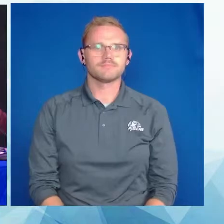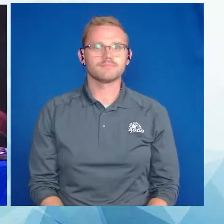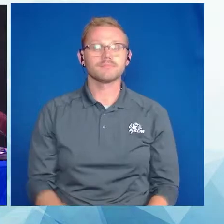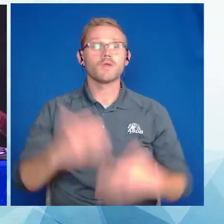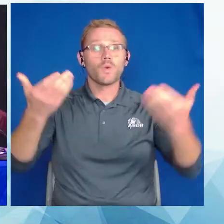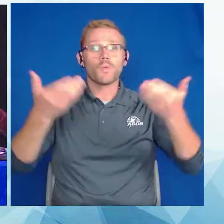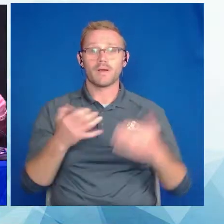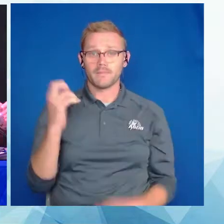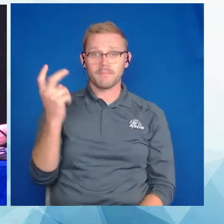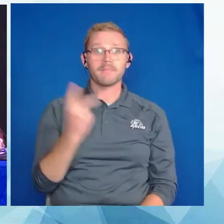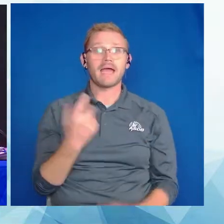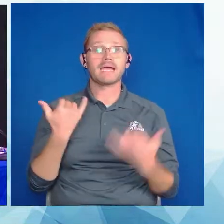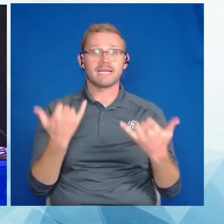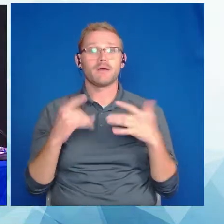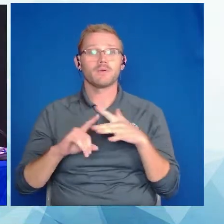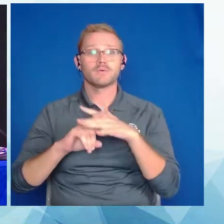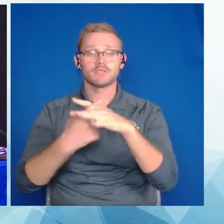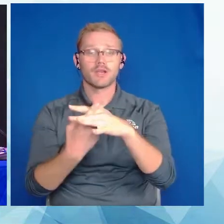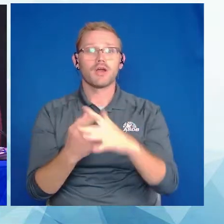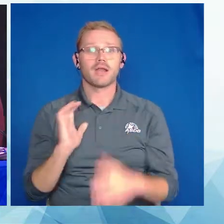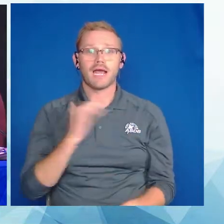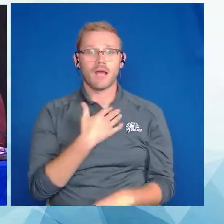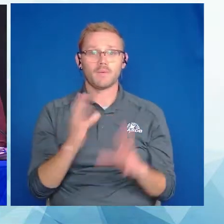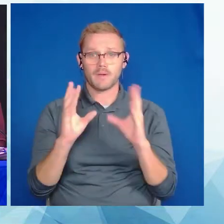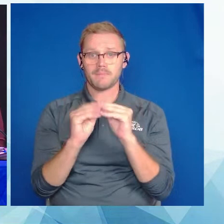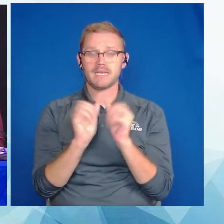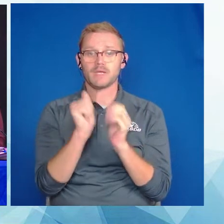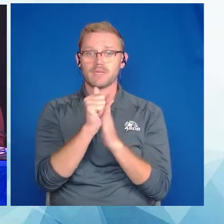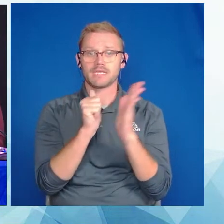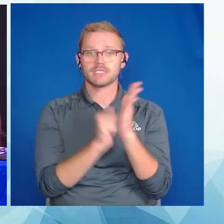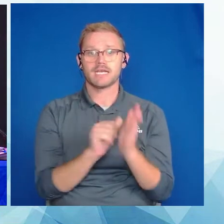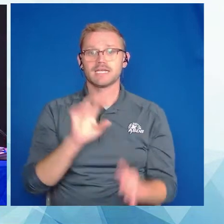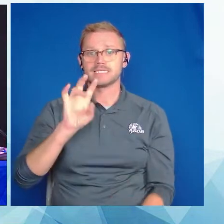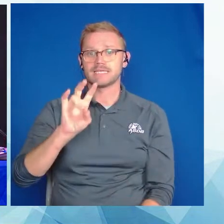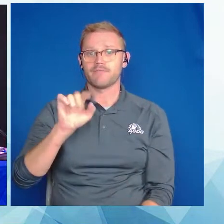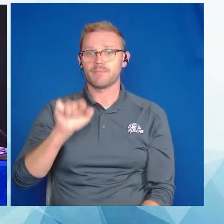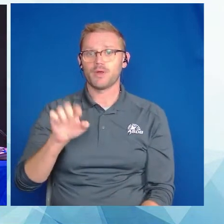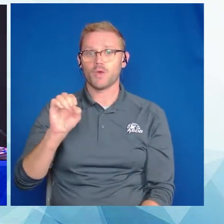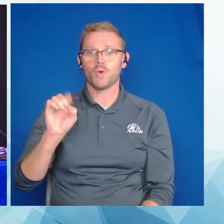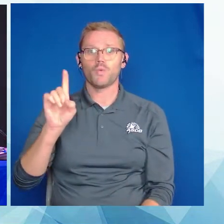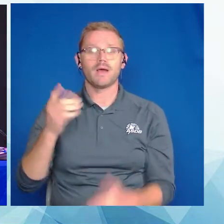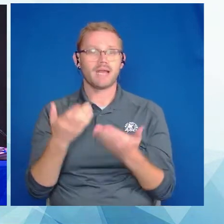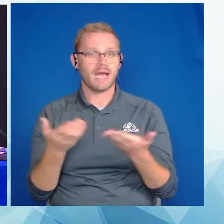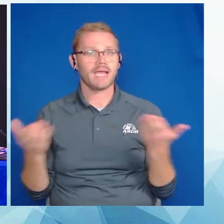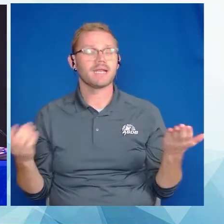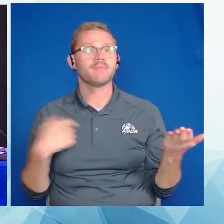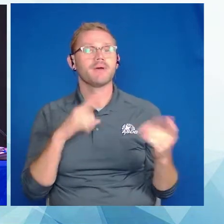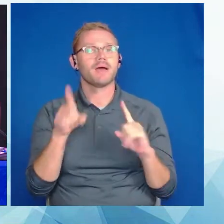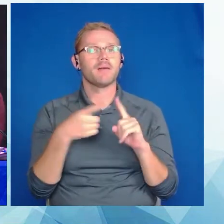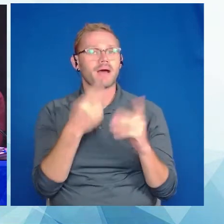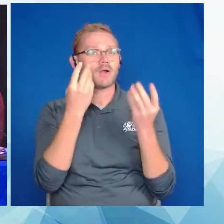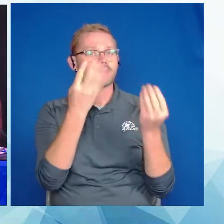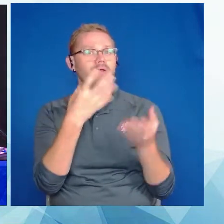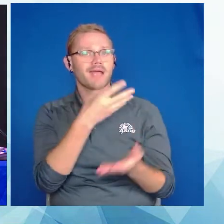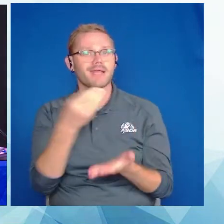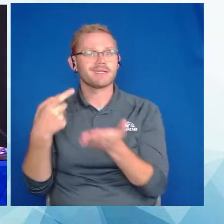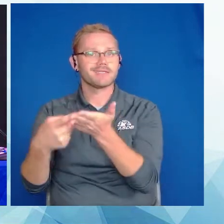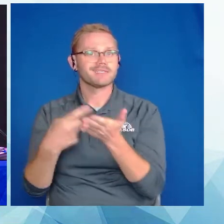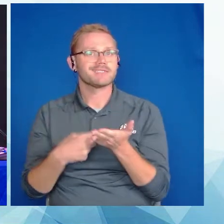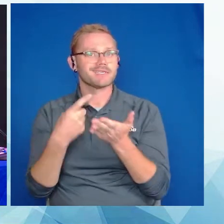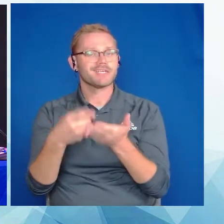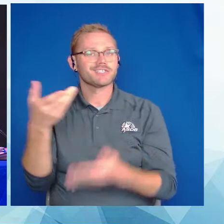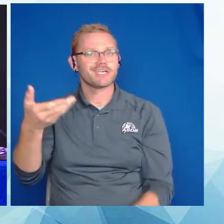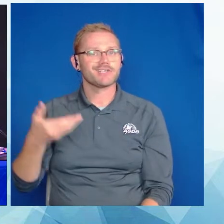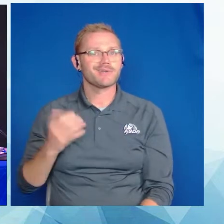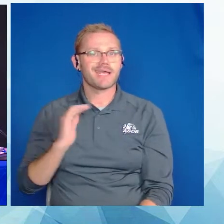back, everybody. We will resume with agenda item 7.01, information and discussion item,